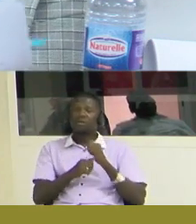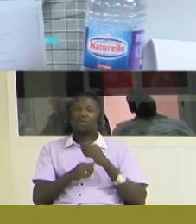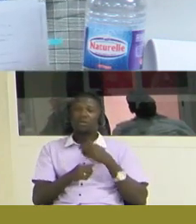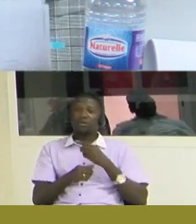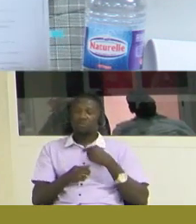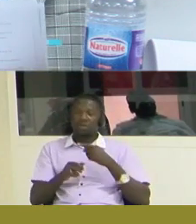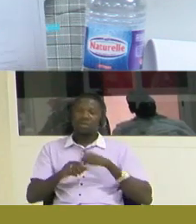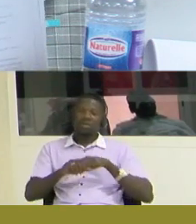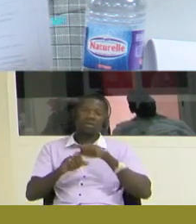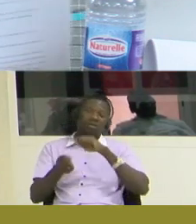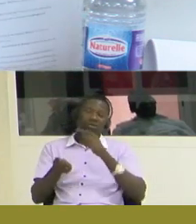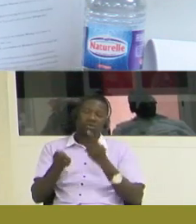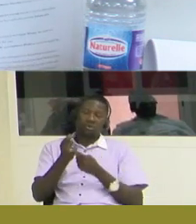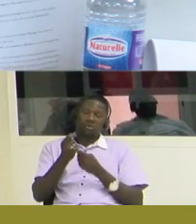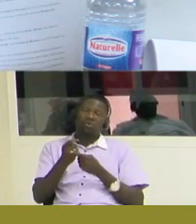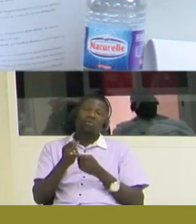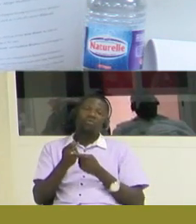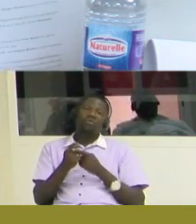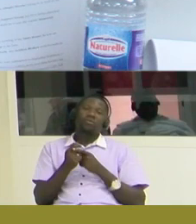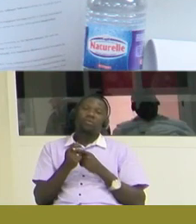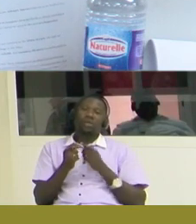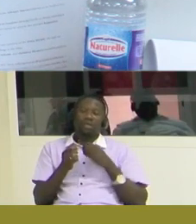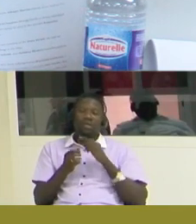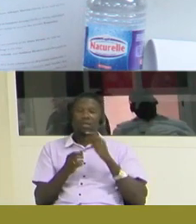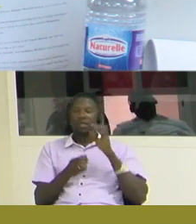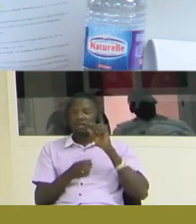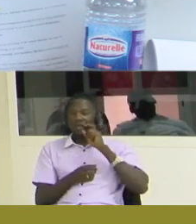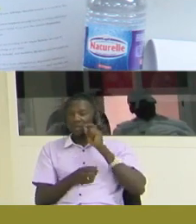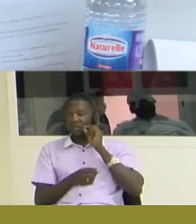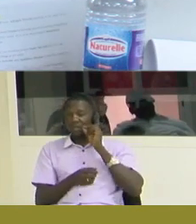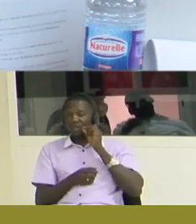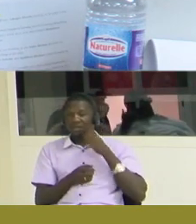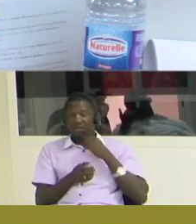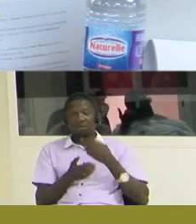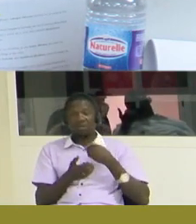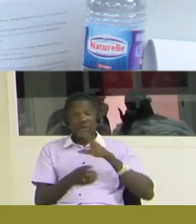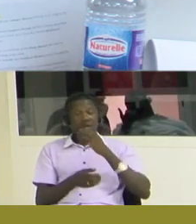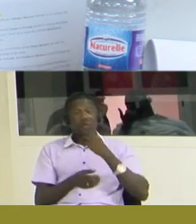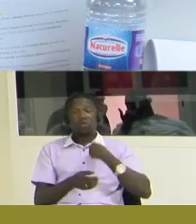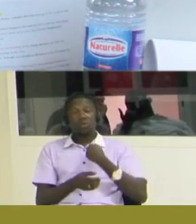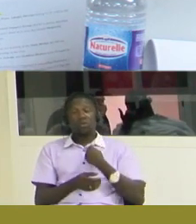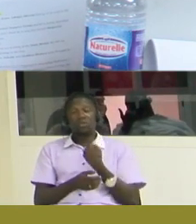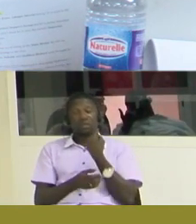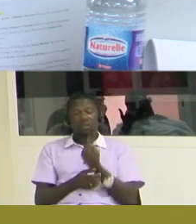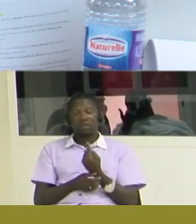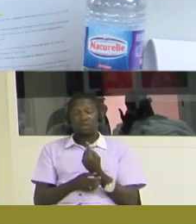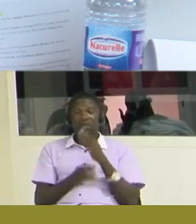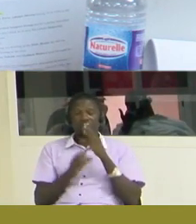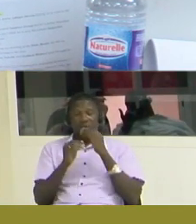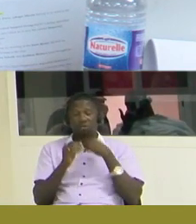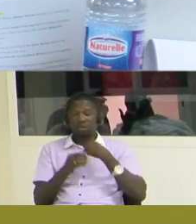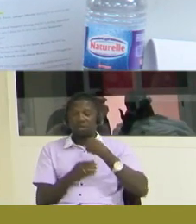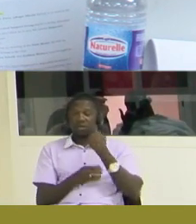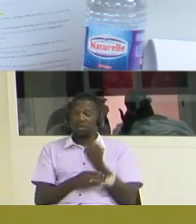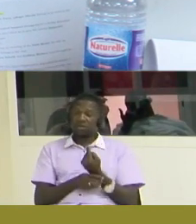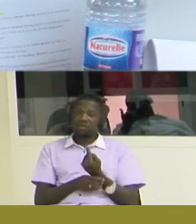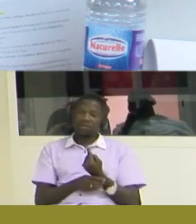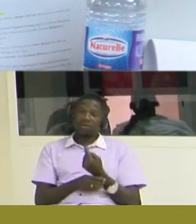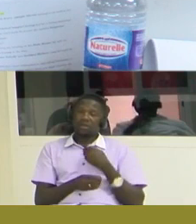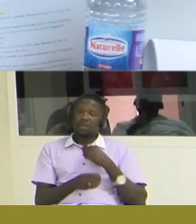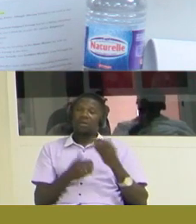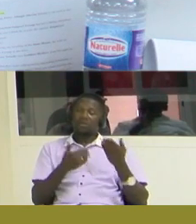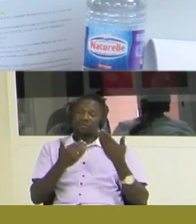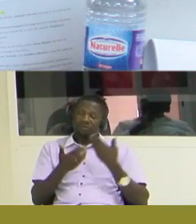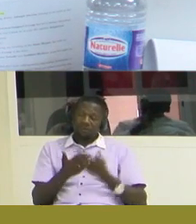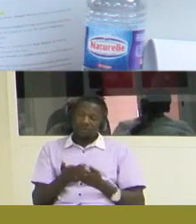their turn and he answered as follows I can only speak for myself that ended the day that